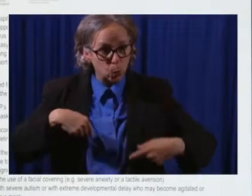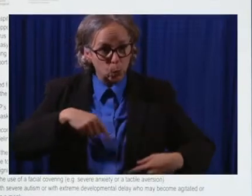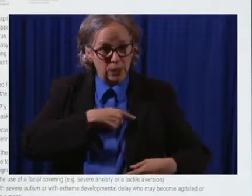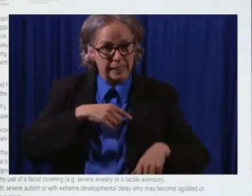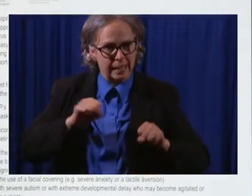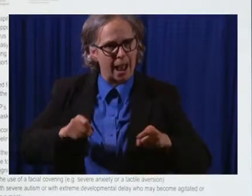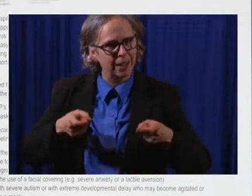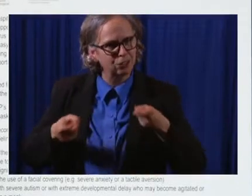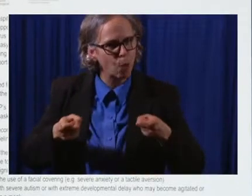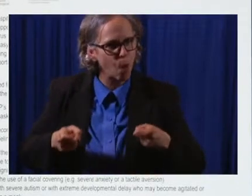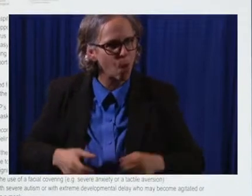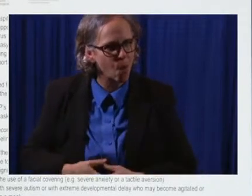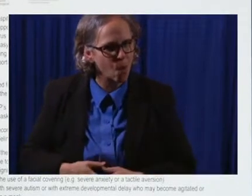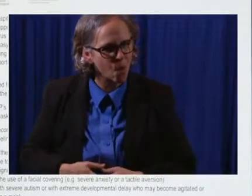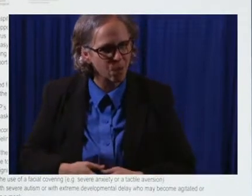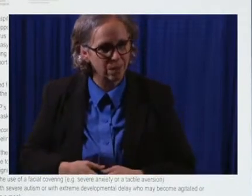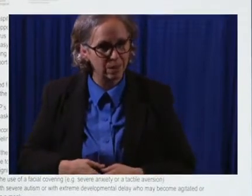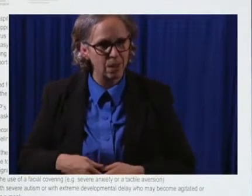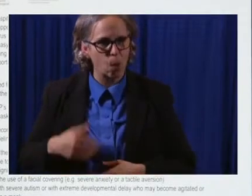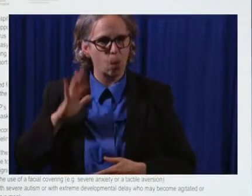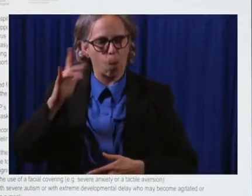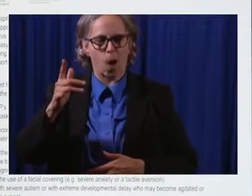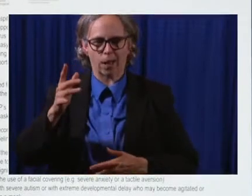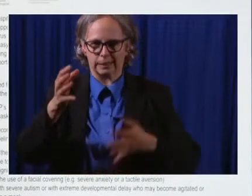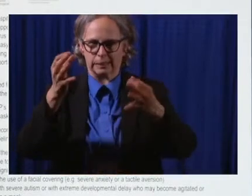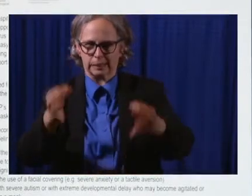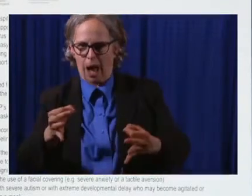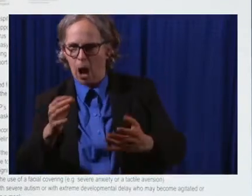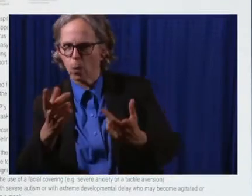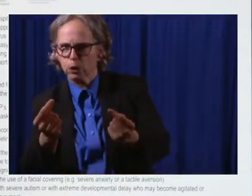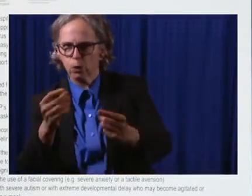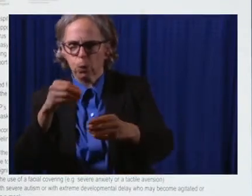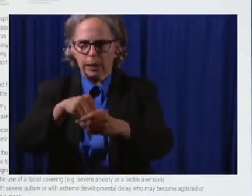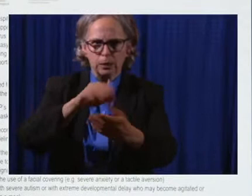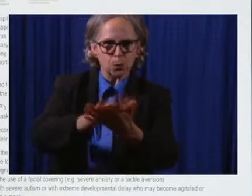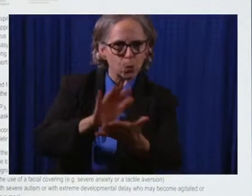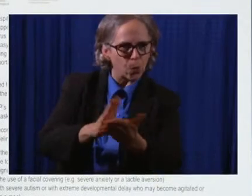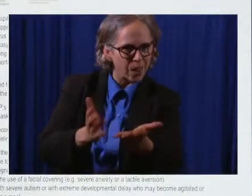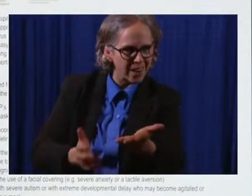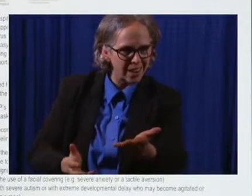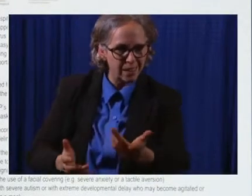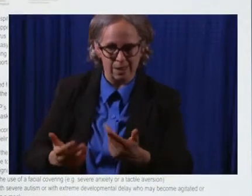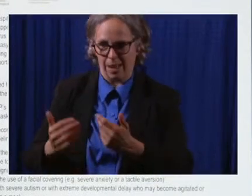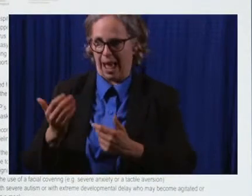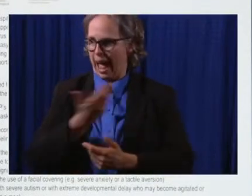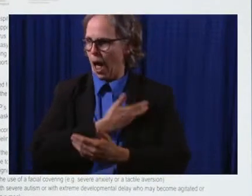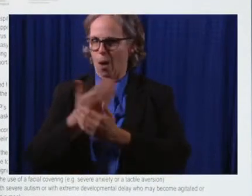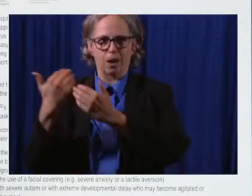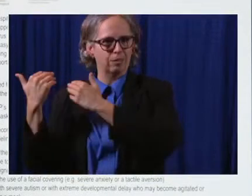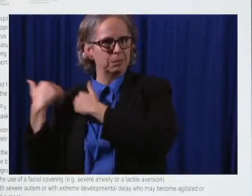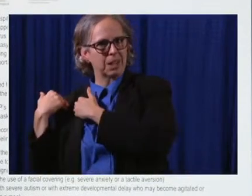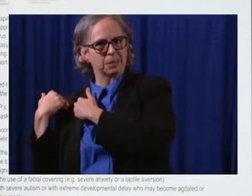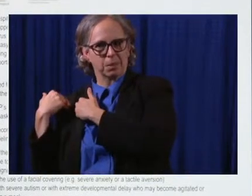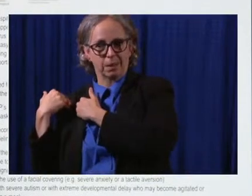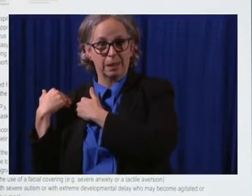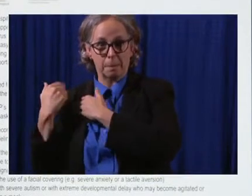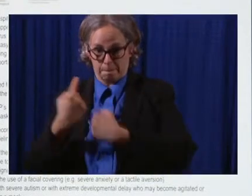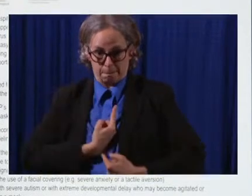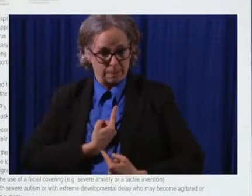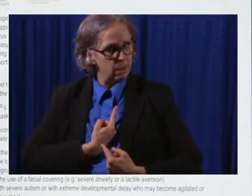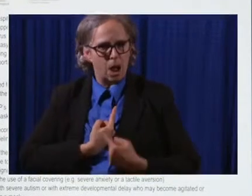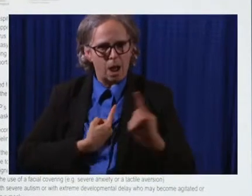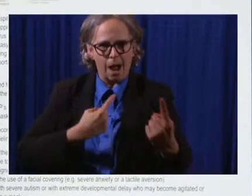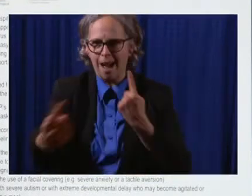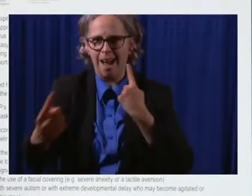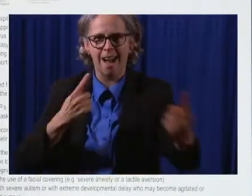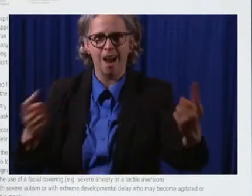impact, and it's up to all of us what we do every day. What the odds are that we're going to be able to